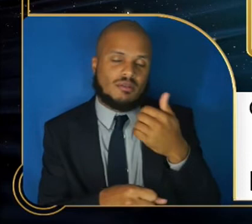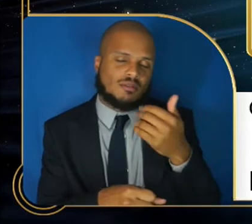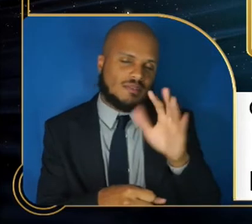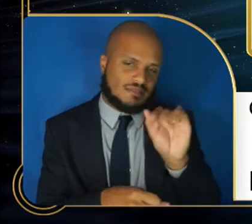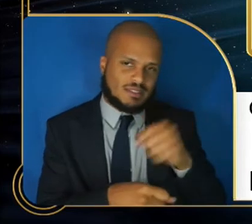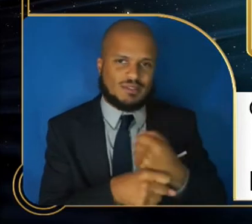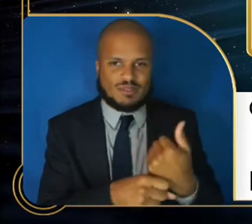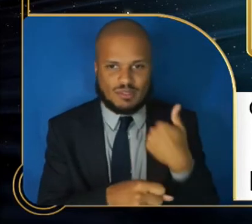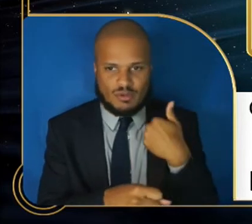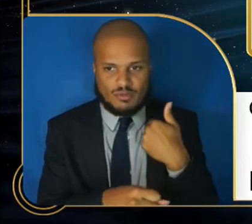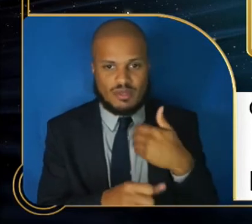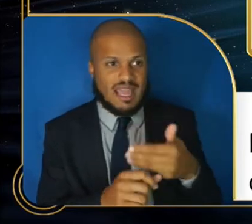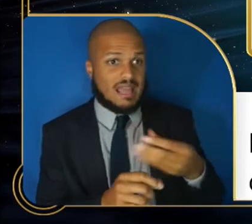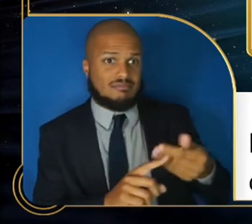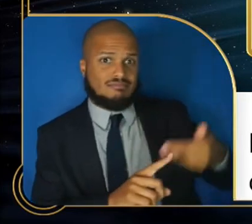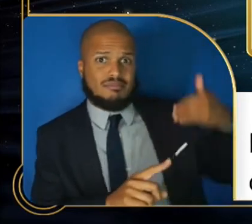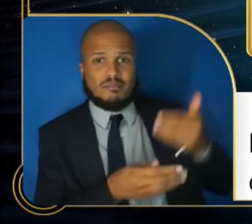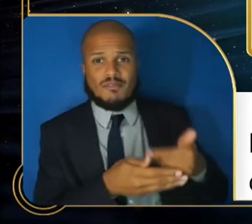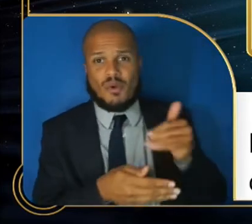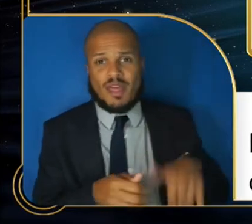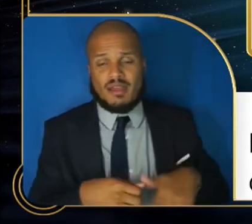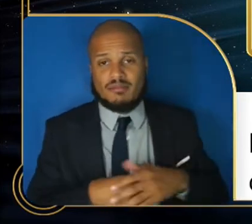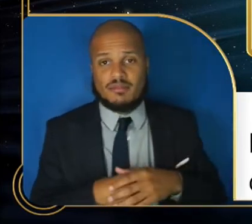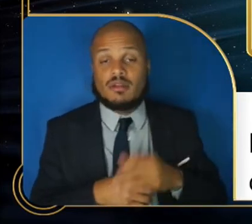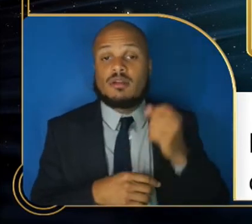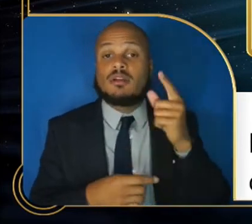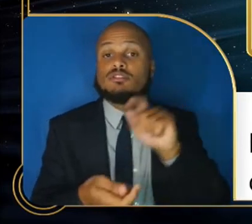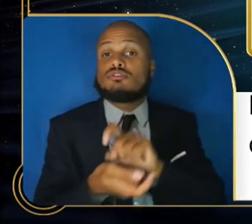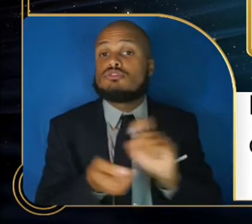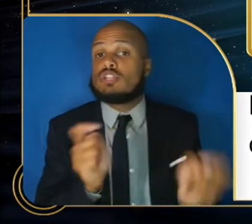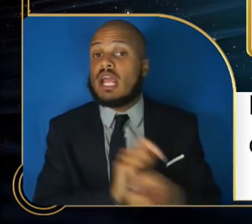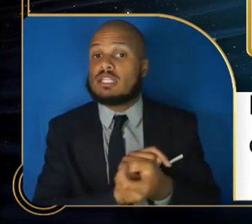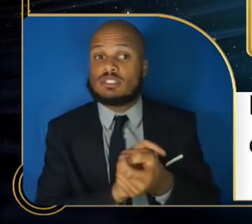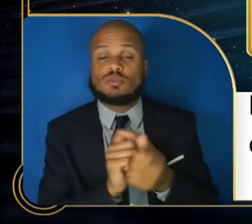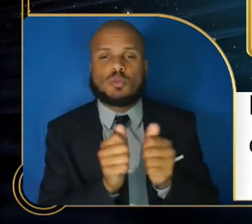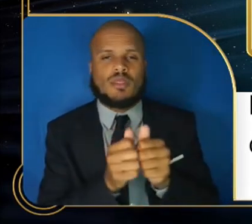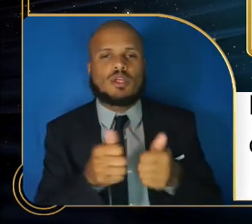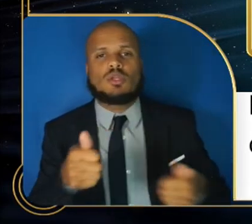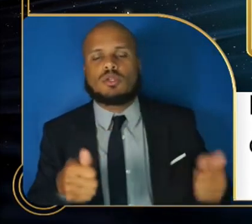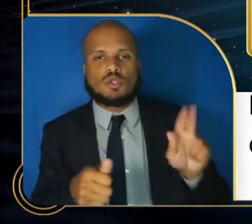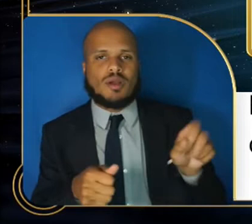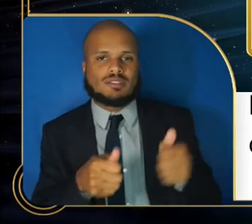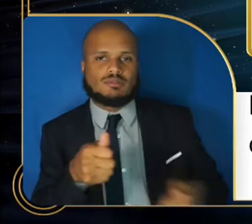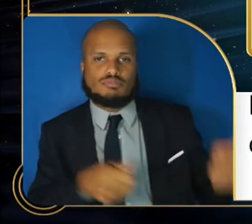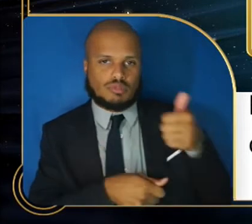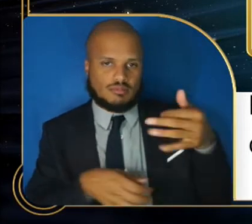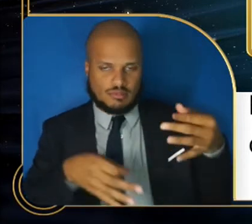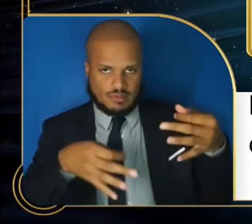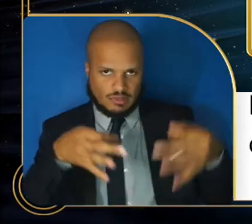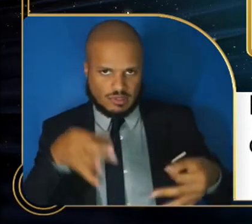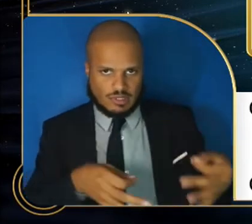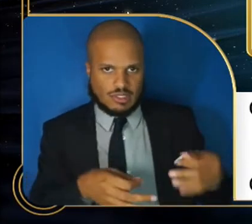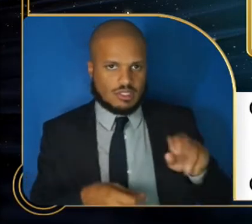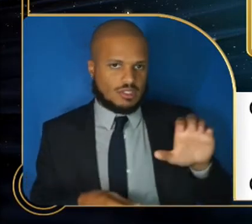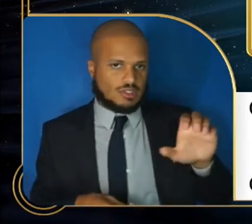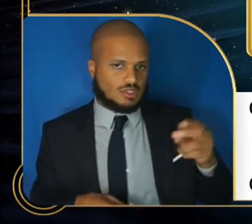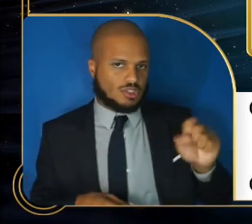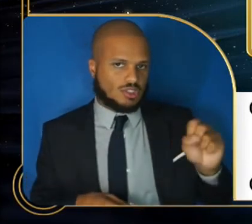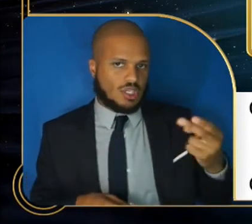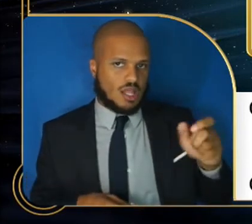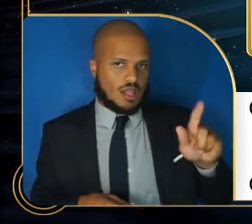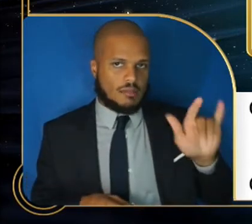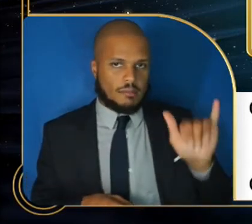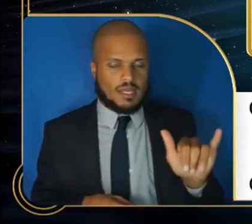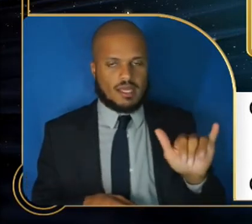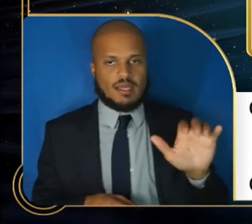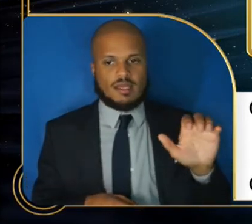that followed. That changed with the U.S. Supreme Court decision, Shelby County versus Holder, that gutted the